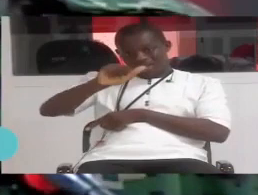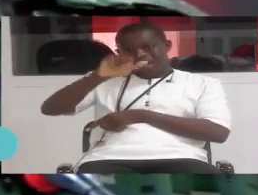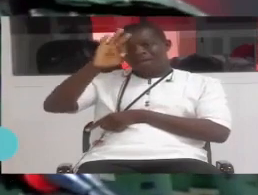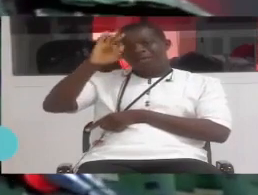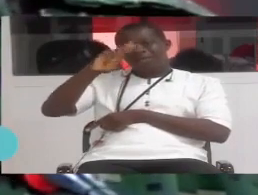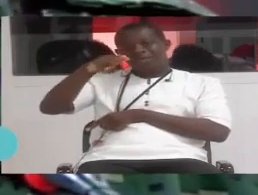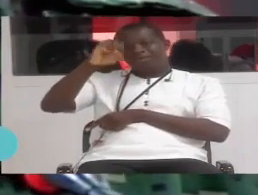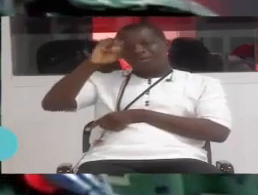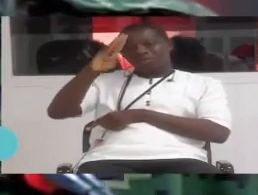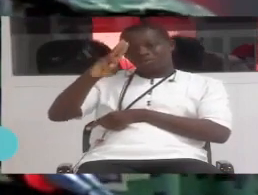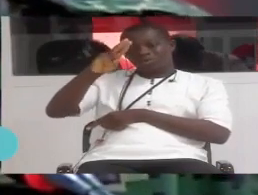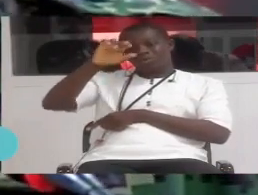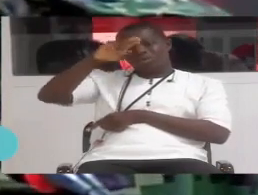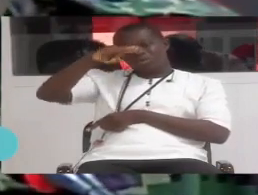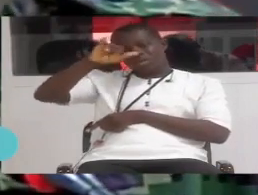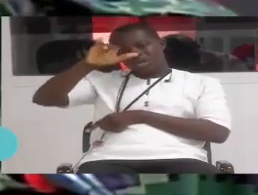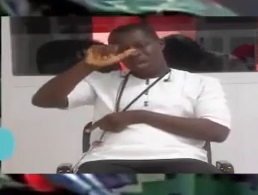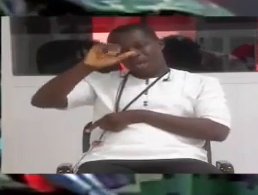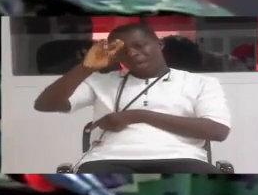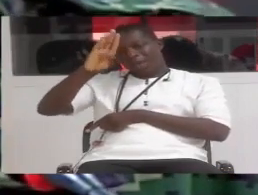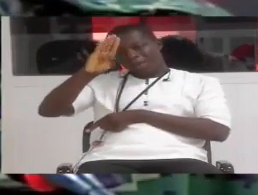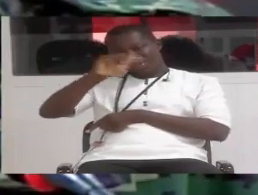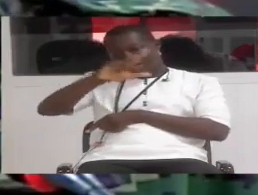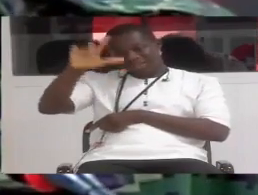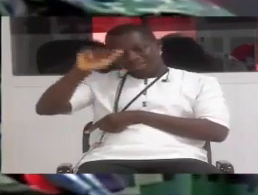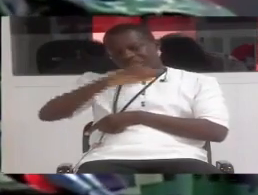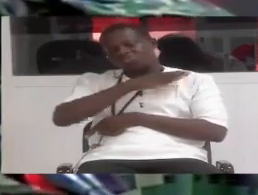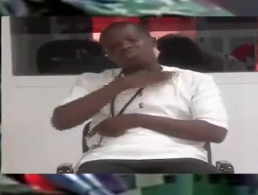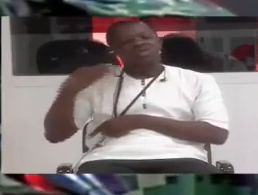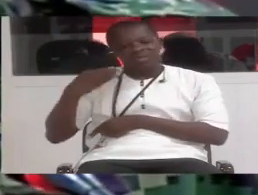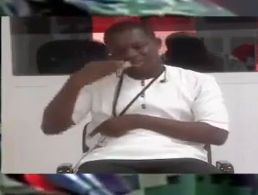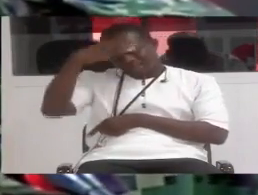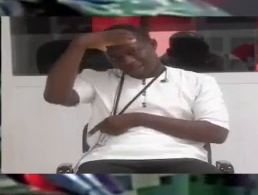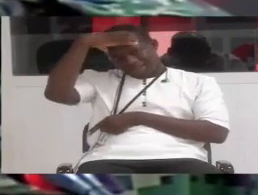Fansu Nyabali. Ñu dog sen baati. They cut off their heads.